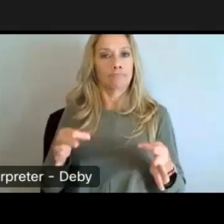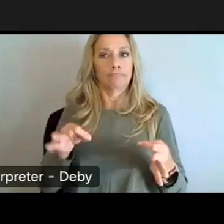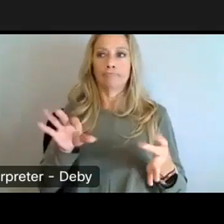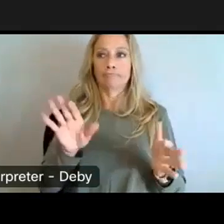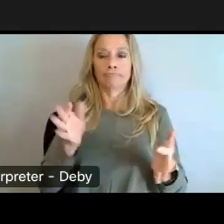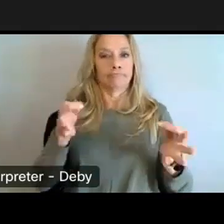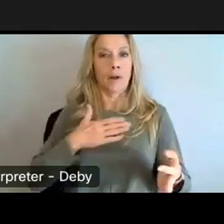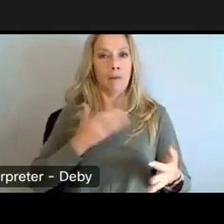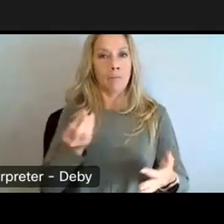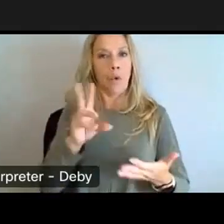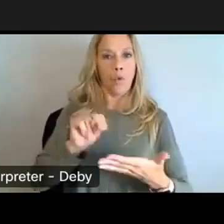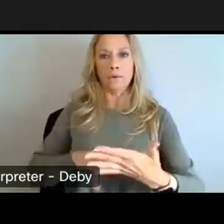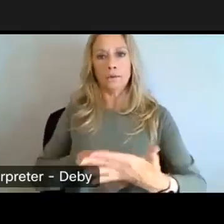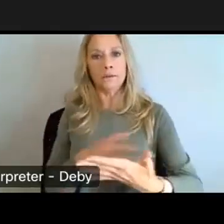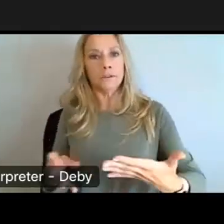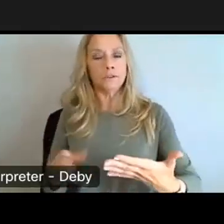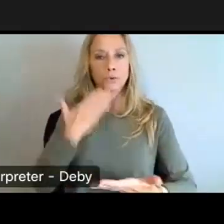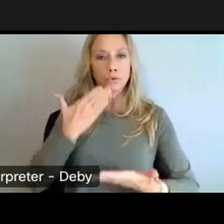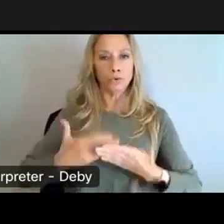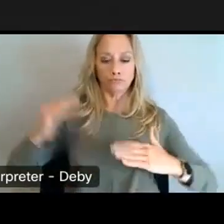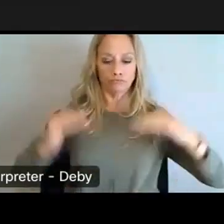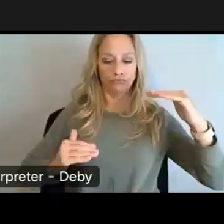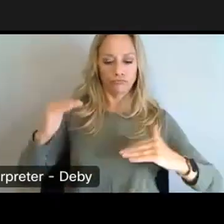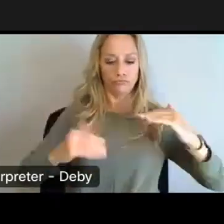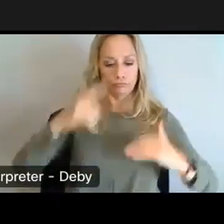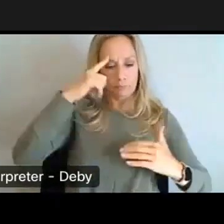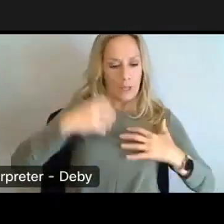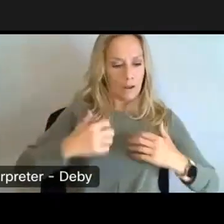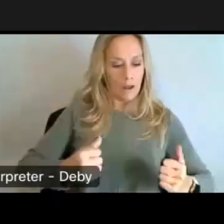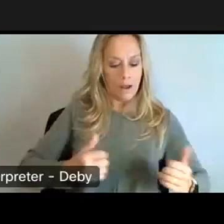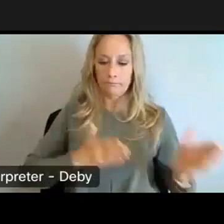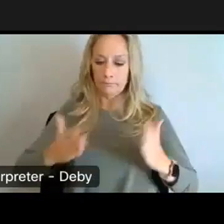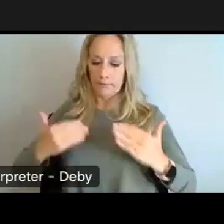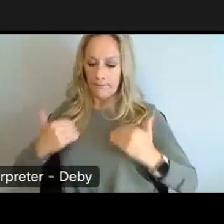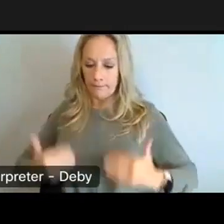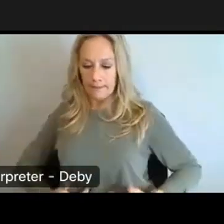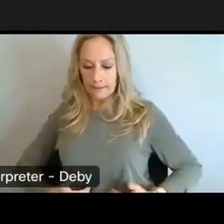can maintain a nice balance with my mental health and my physical health.